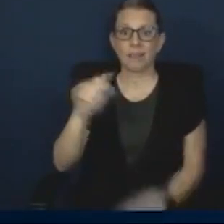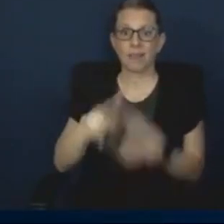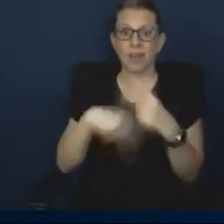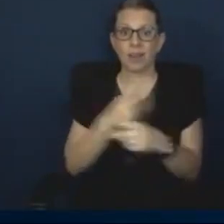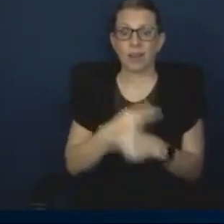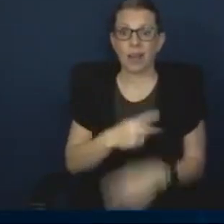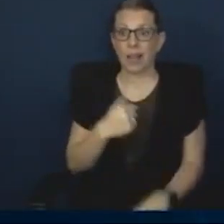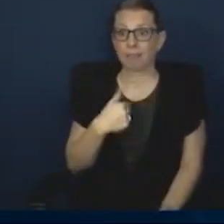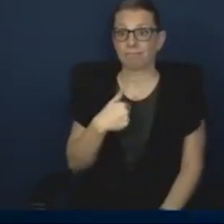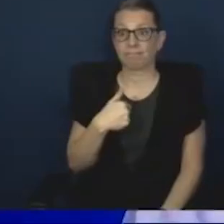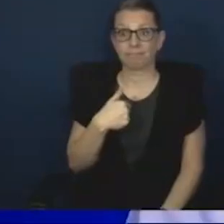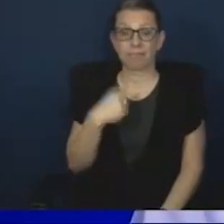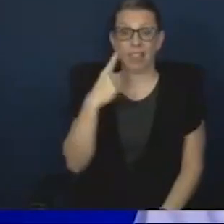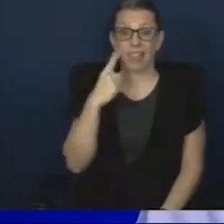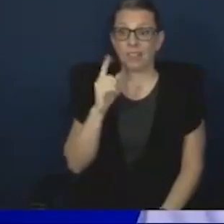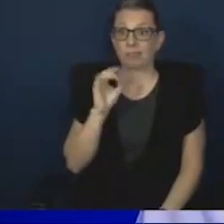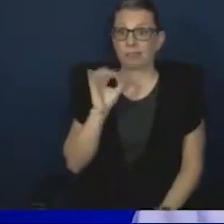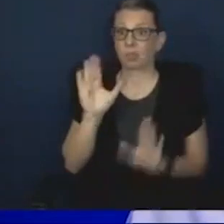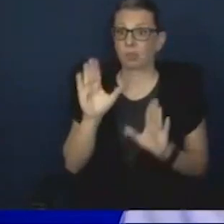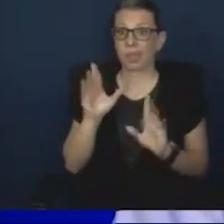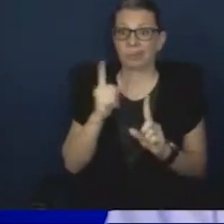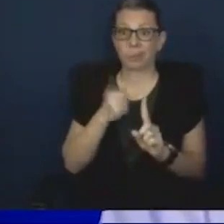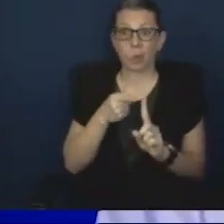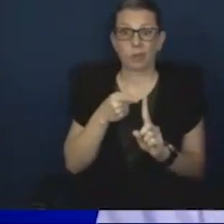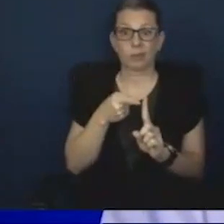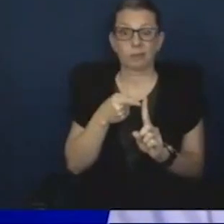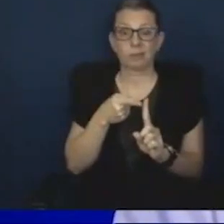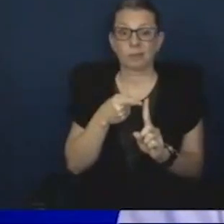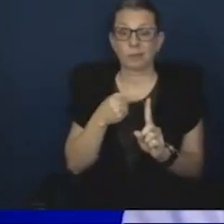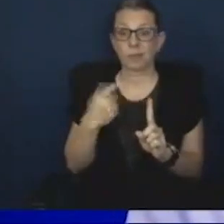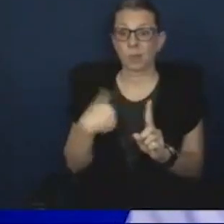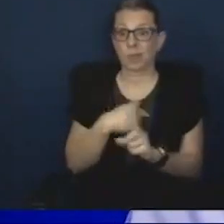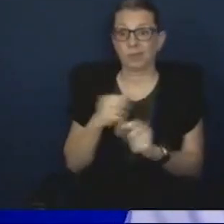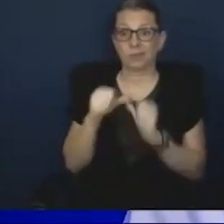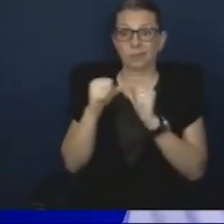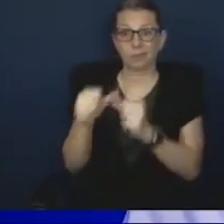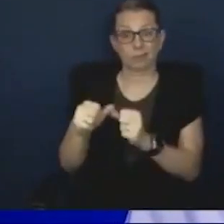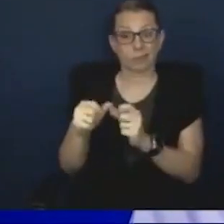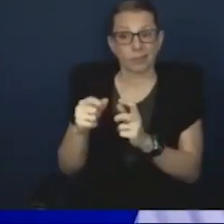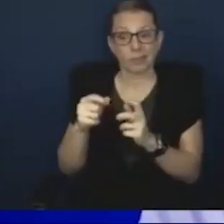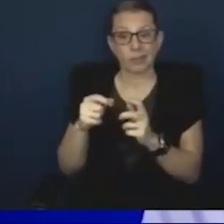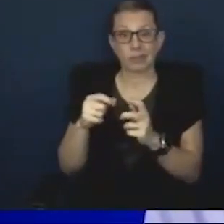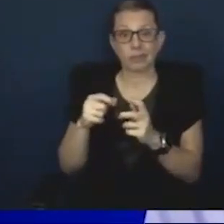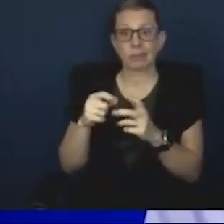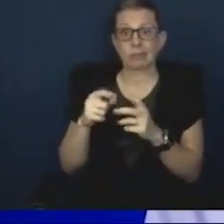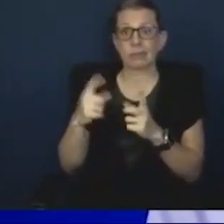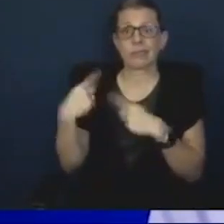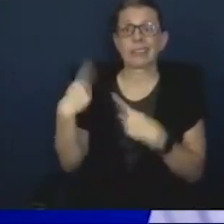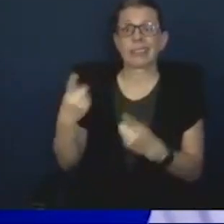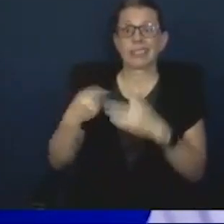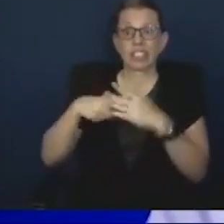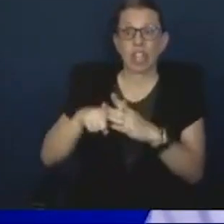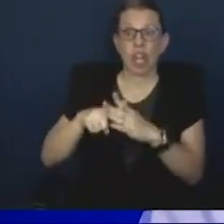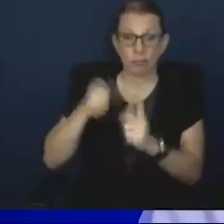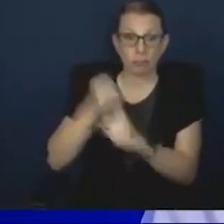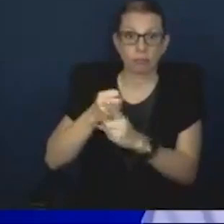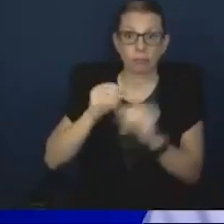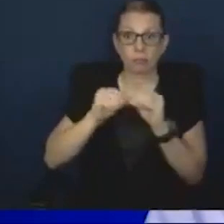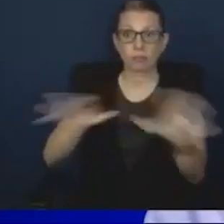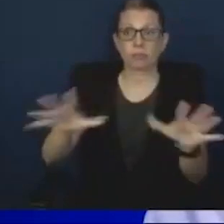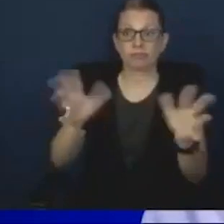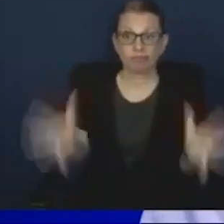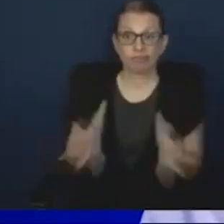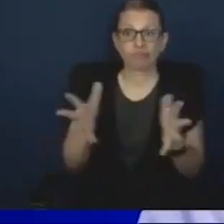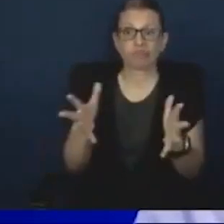Yeah, I think that's a great point. We've continued since the beginning of the pandemic, even through vaccination, to encourage those non-pharmaceutical interventions, especially in